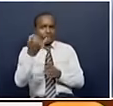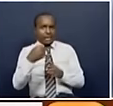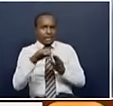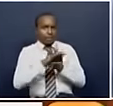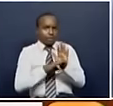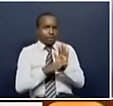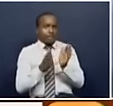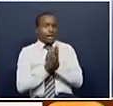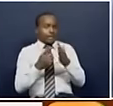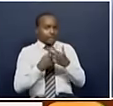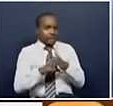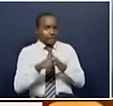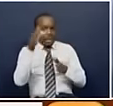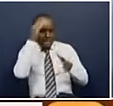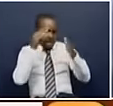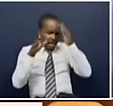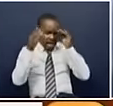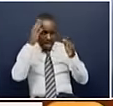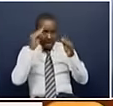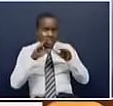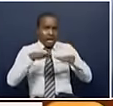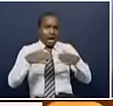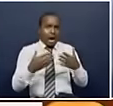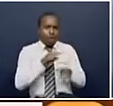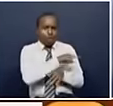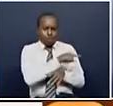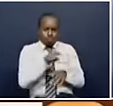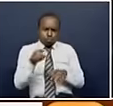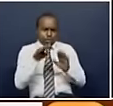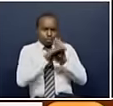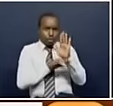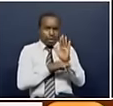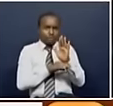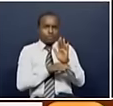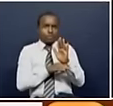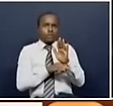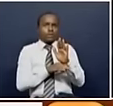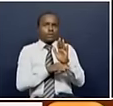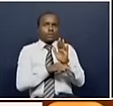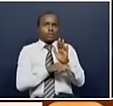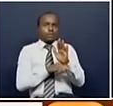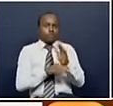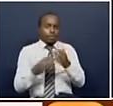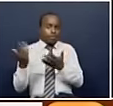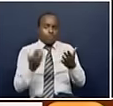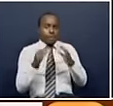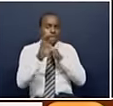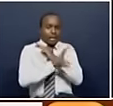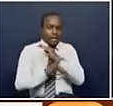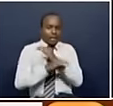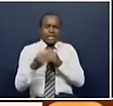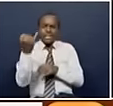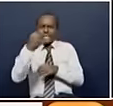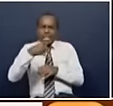And I started, you know, learning a lot on how all these programs that you see being channeled, you know, rolled out in the country are all